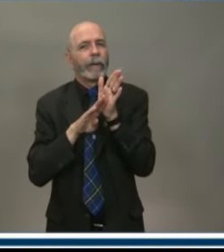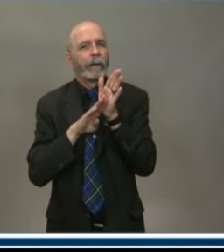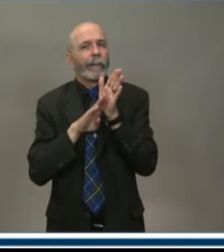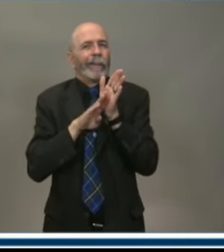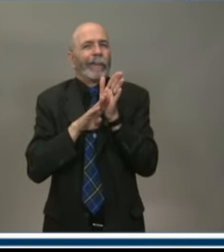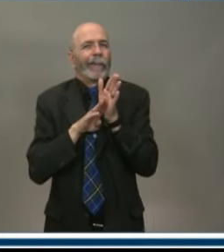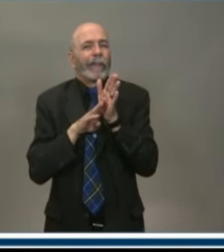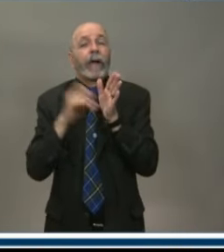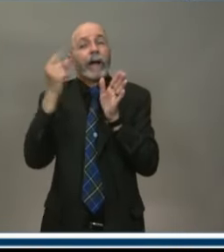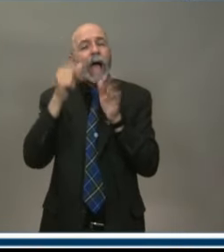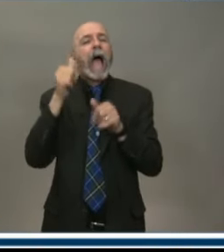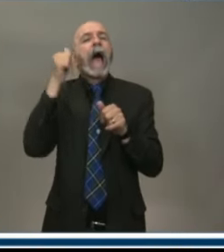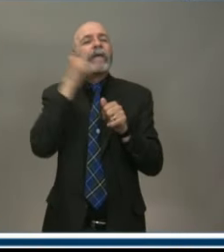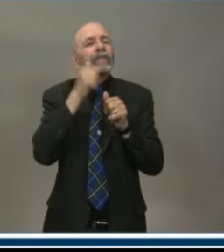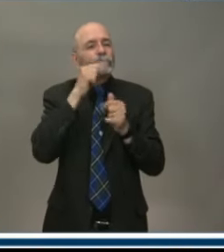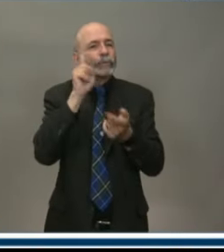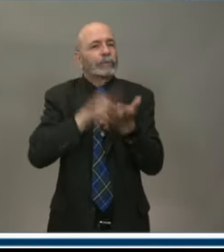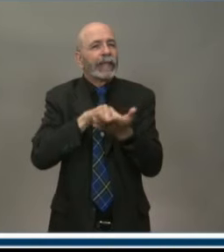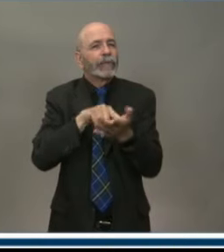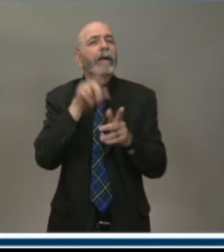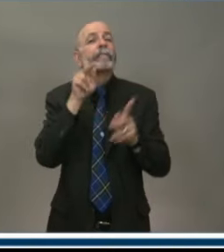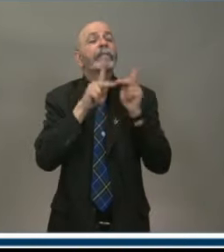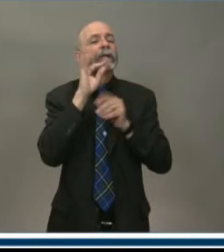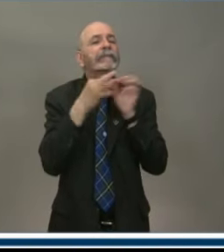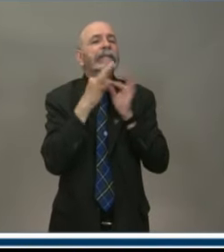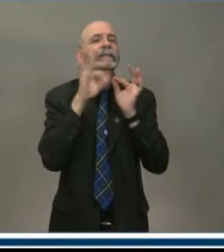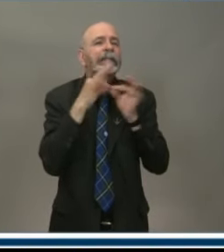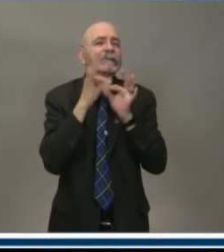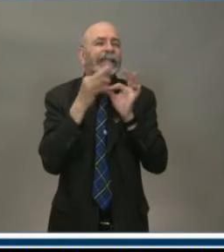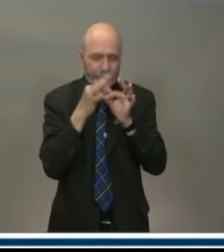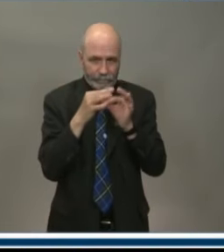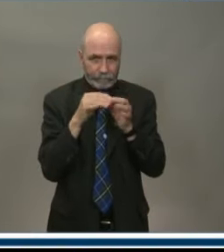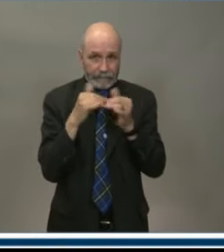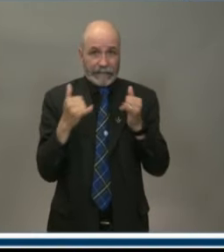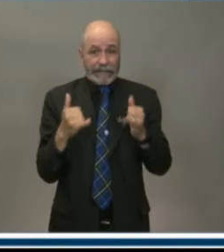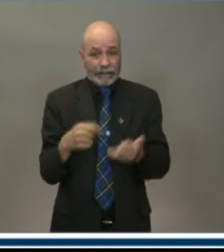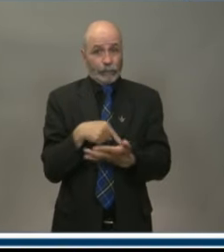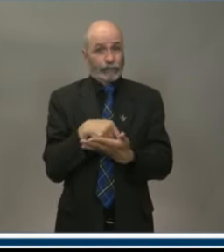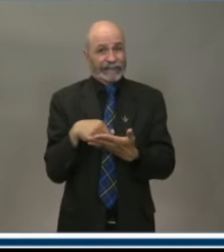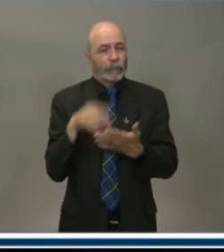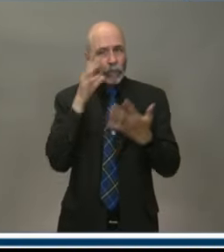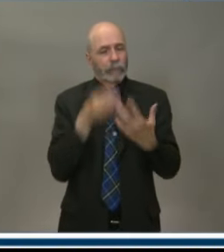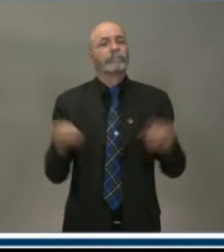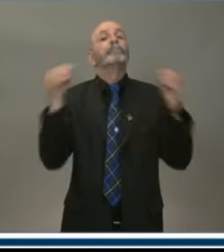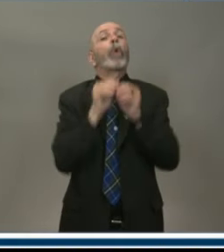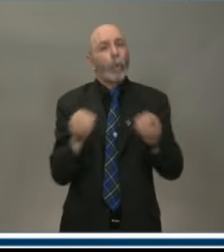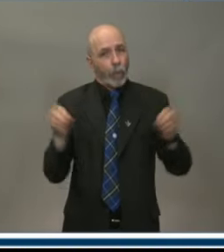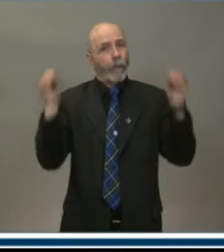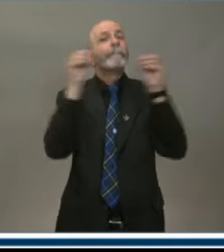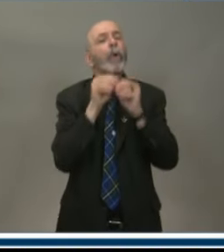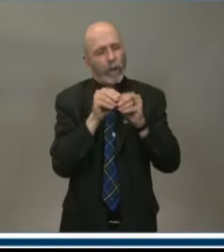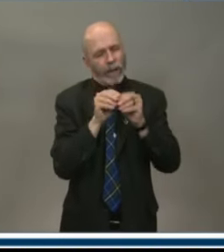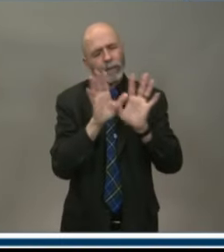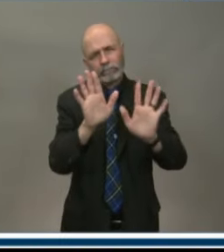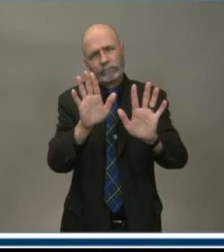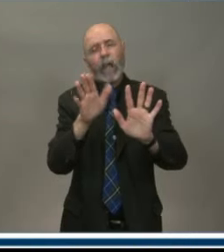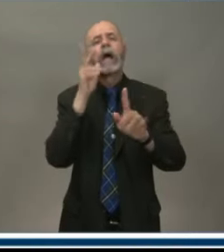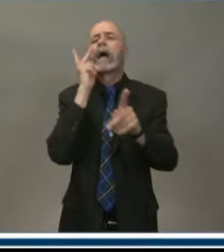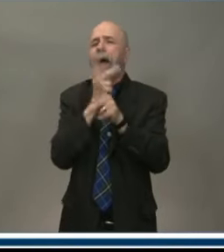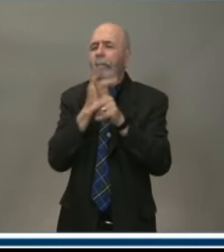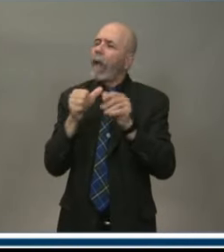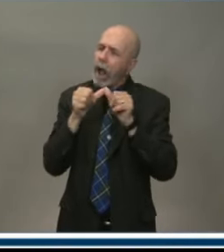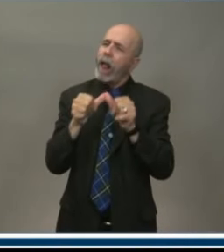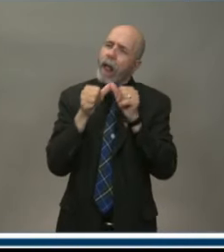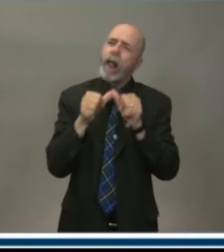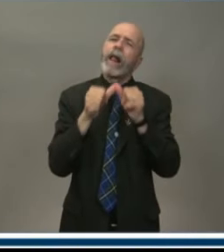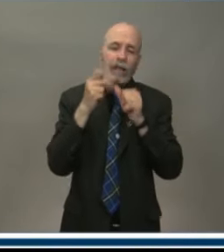had our largest test day in our 6 weeks. We're going to be continually vigilant